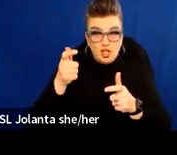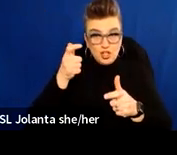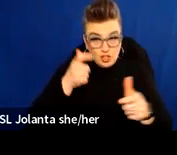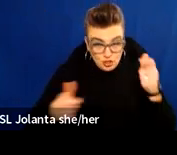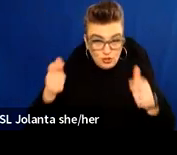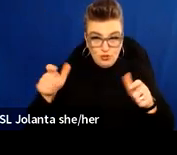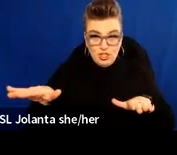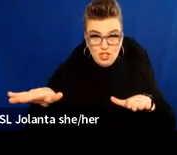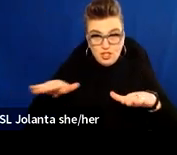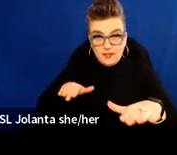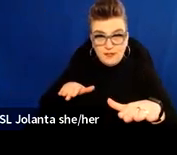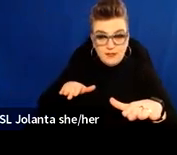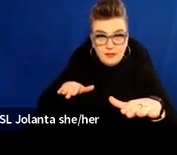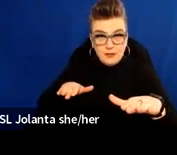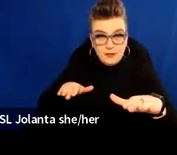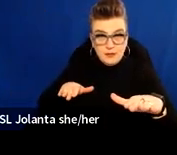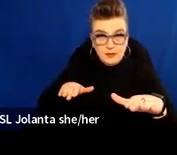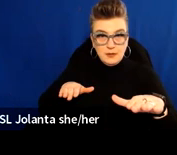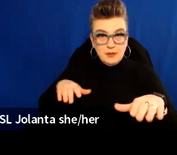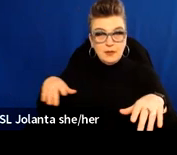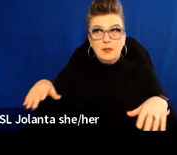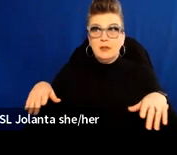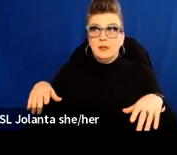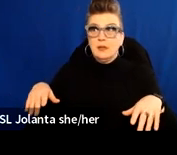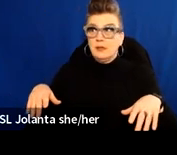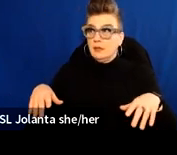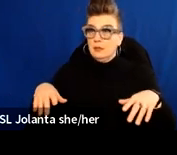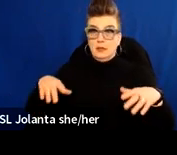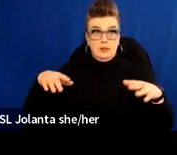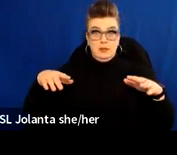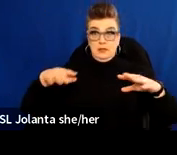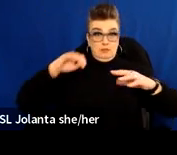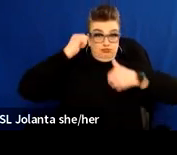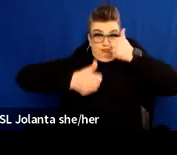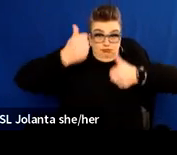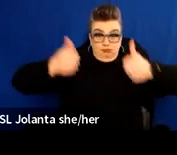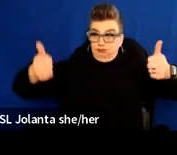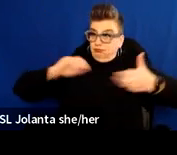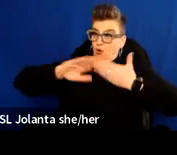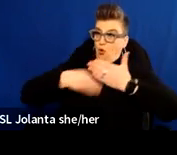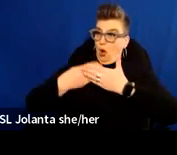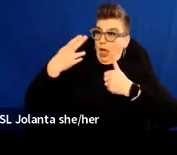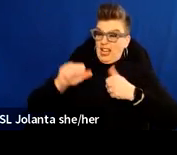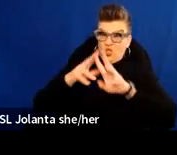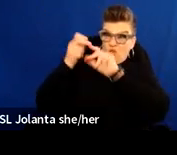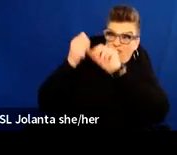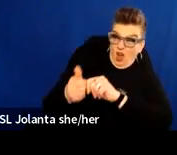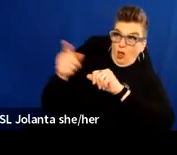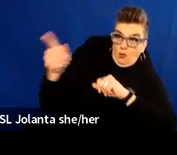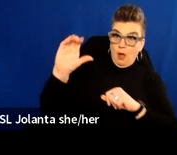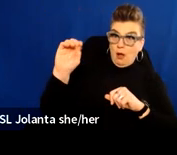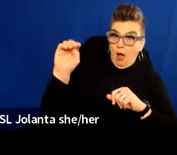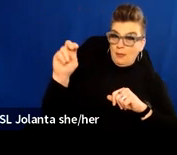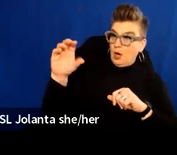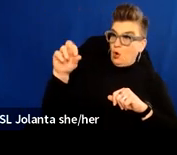um get all of our high schools uh to be in alignment for the mass core requirement have